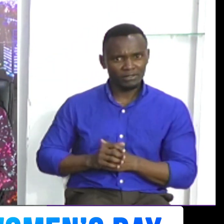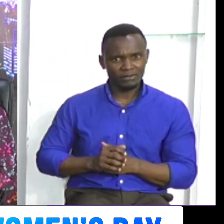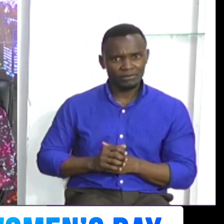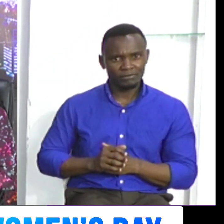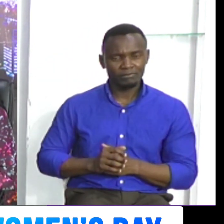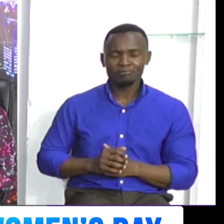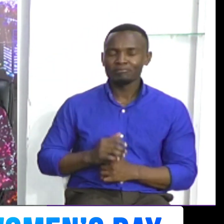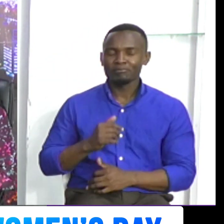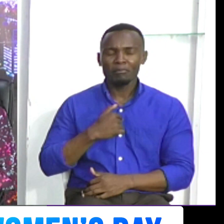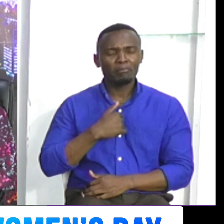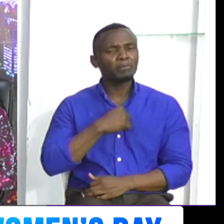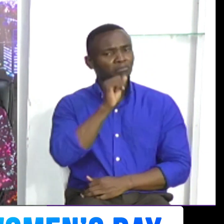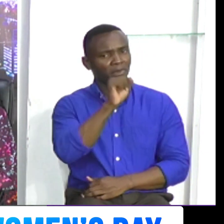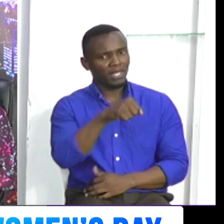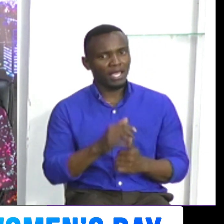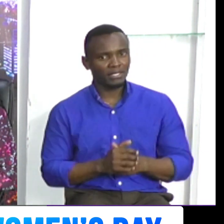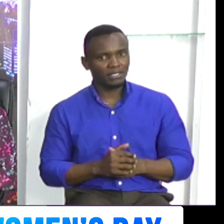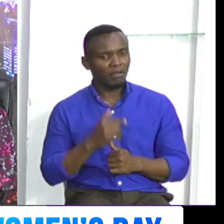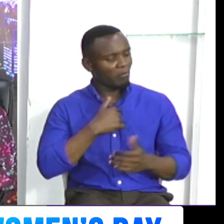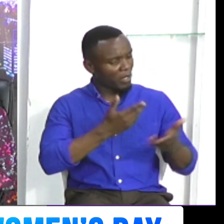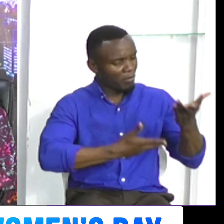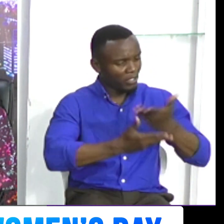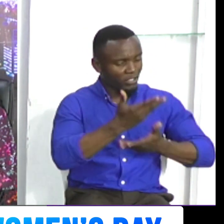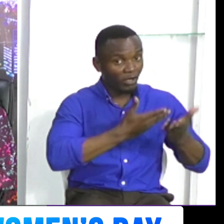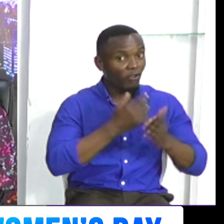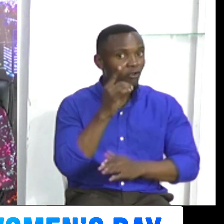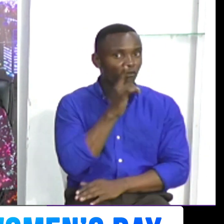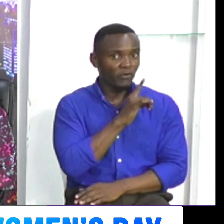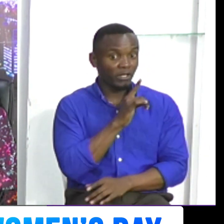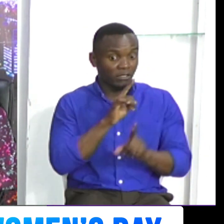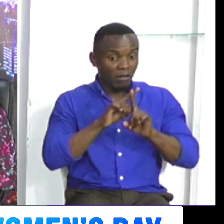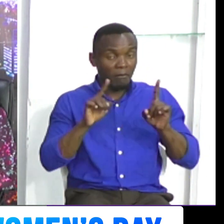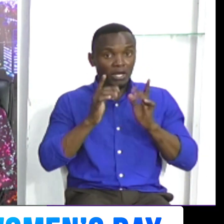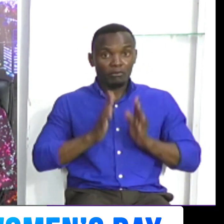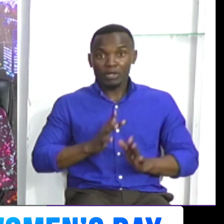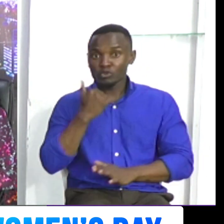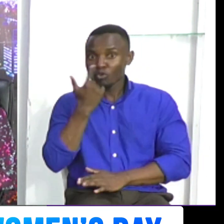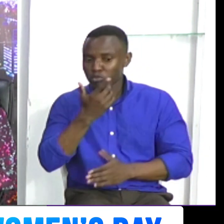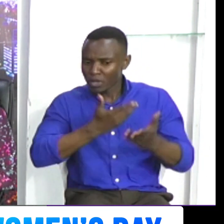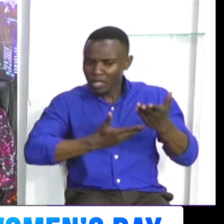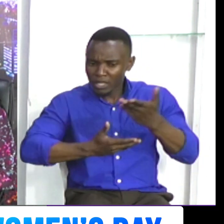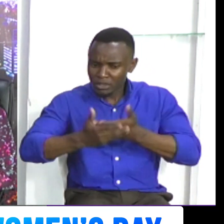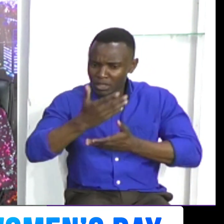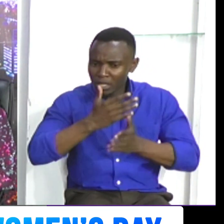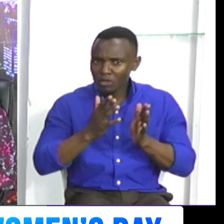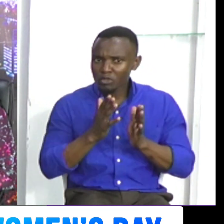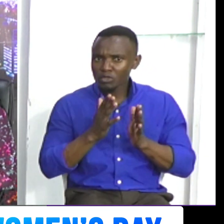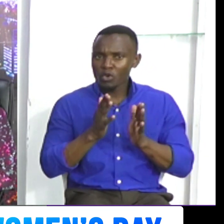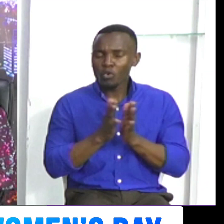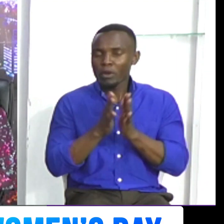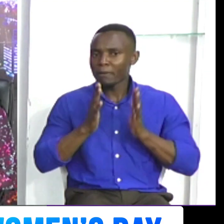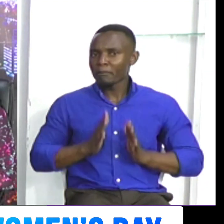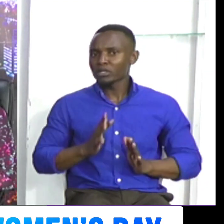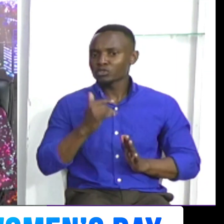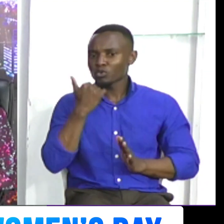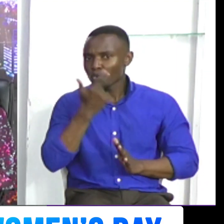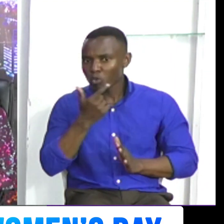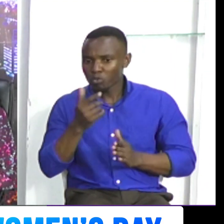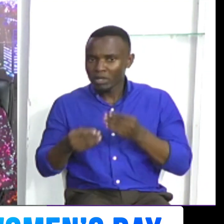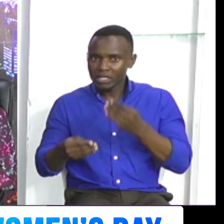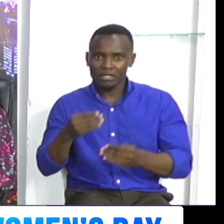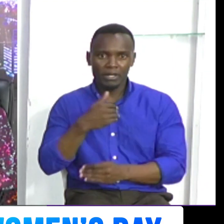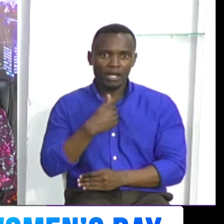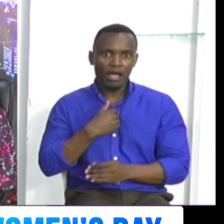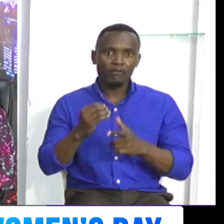them. But Exactly. to be honest, I'm sure someone who doesn't have the knowledge or hasn't interacted with a person with disability or